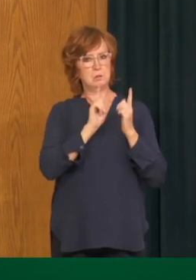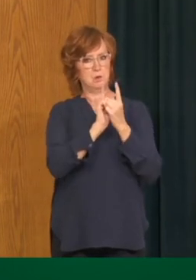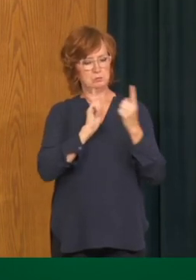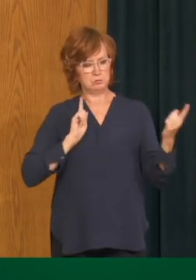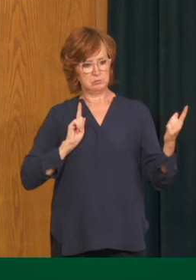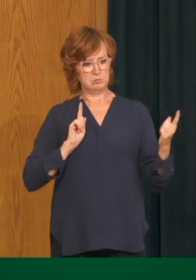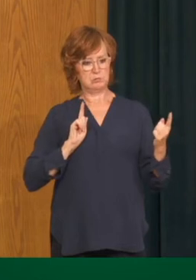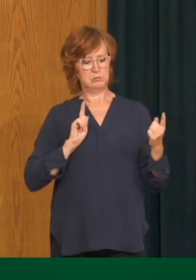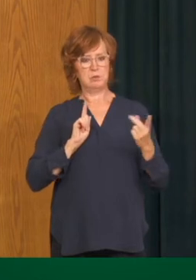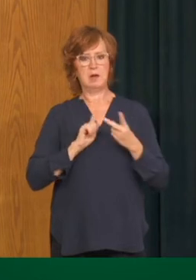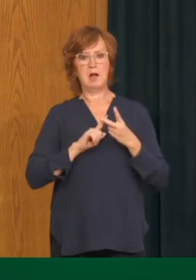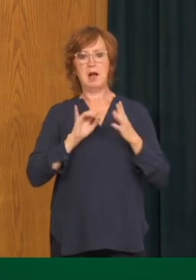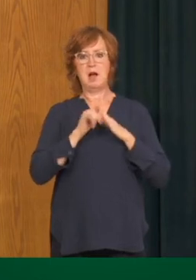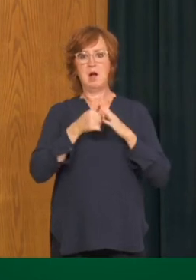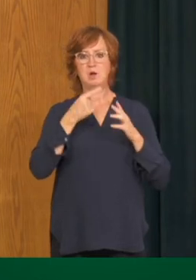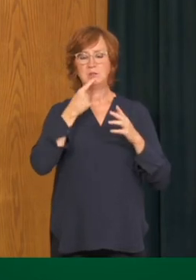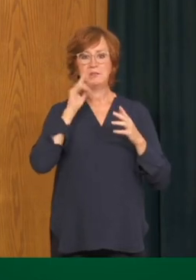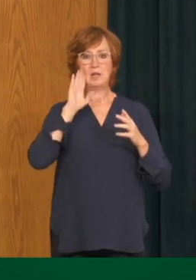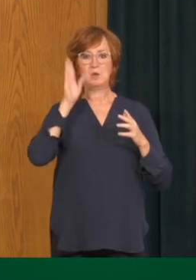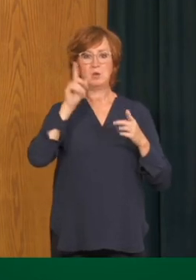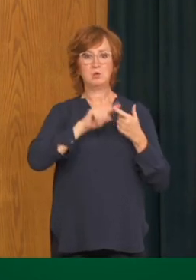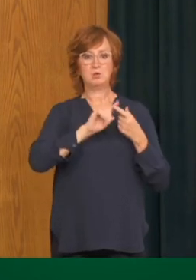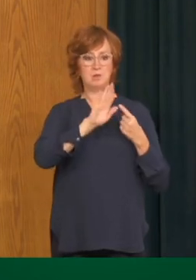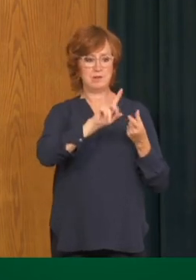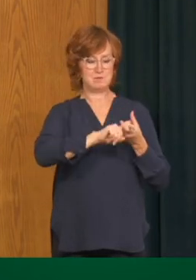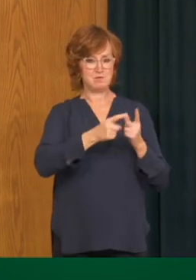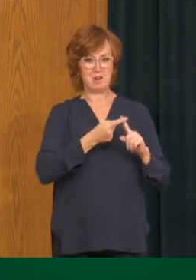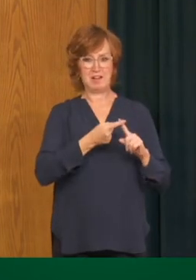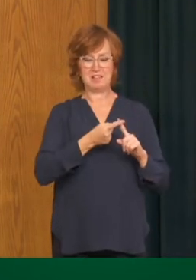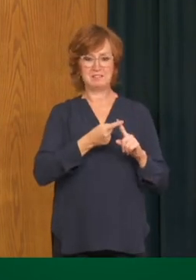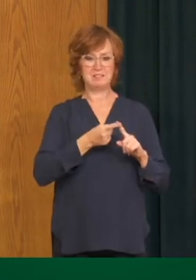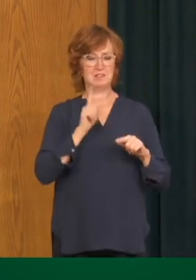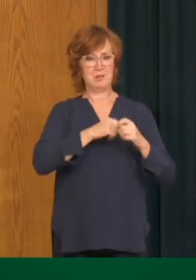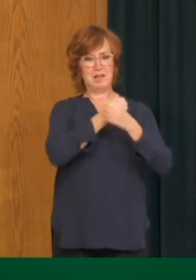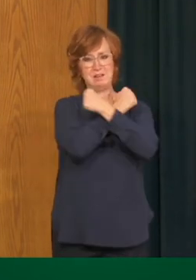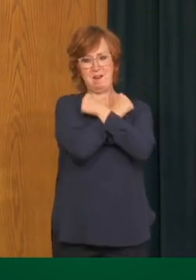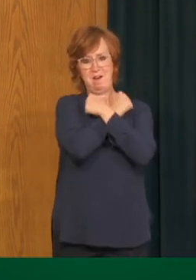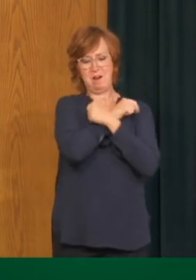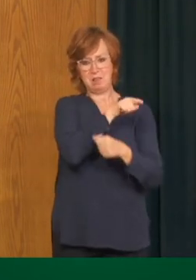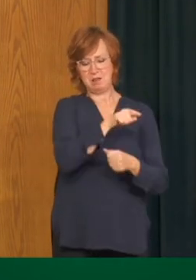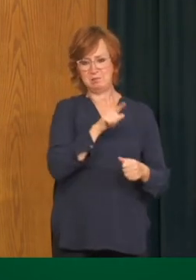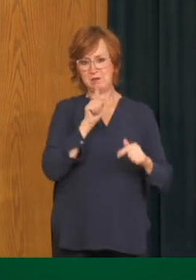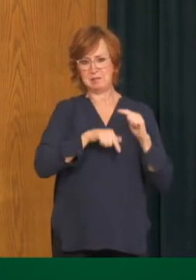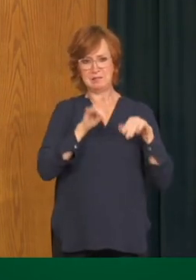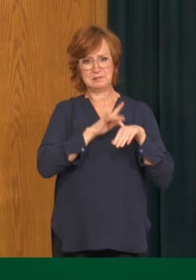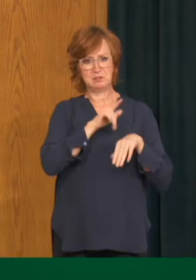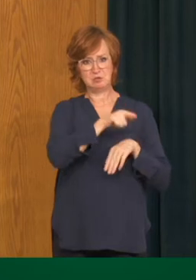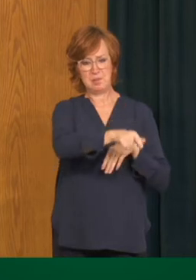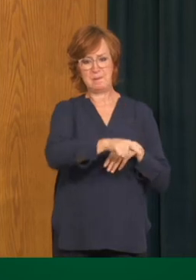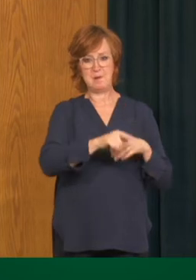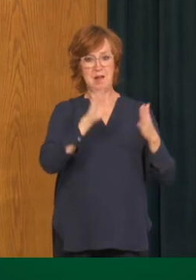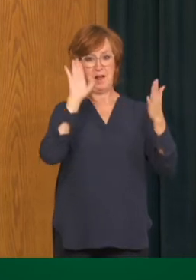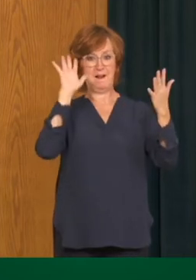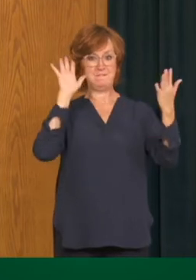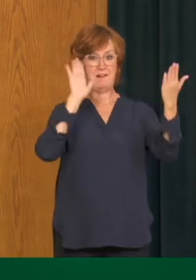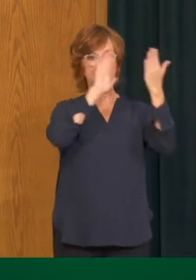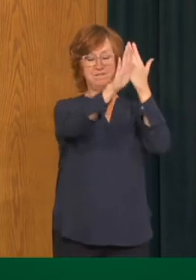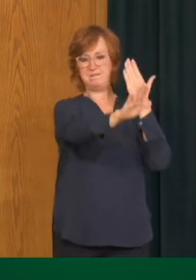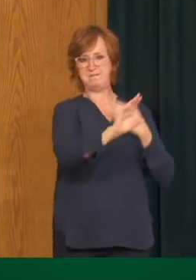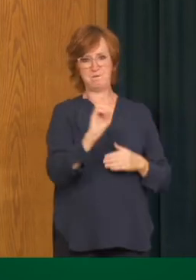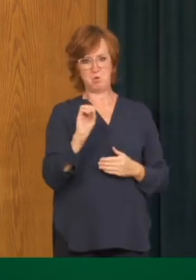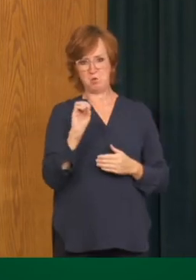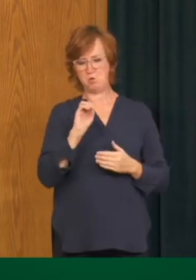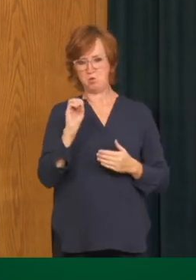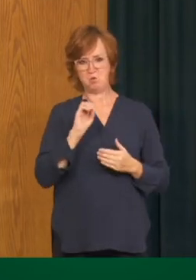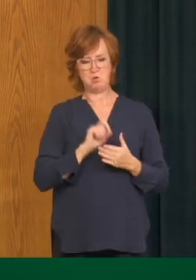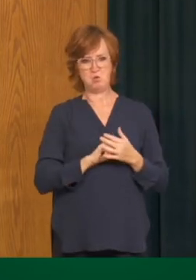greeting other children or other friends in a way that doesn't involve touching or hugging. And I think those are things that we need to practice now,